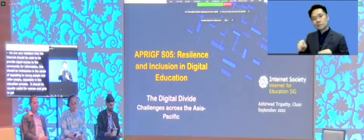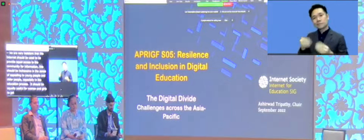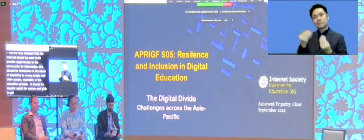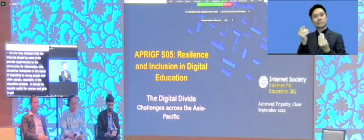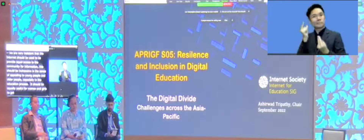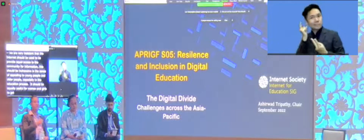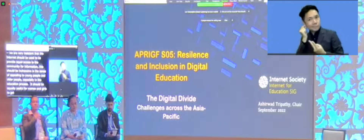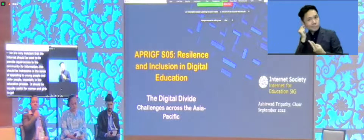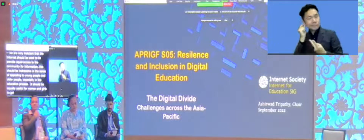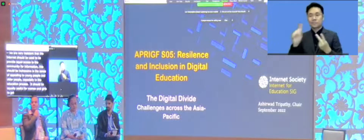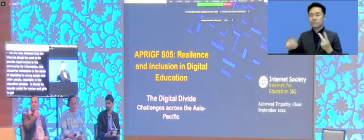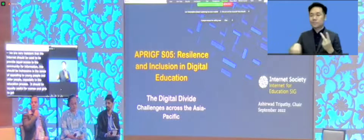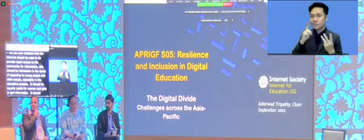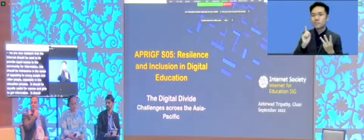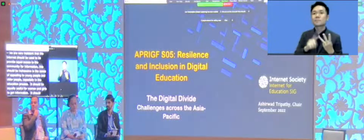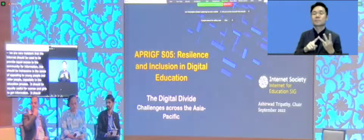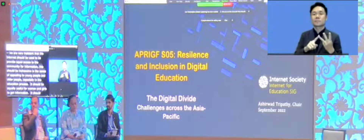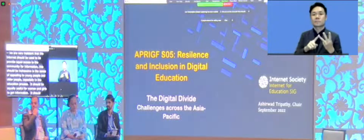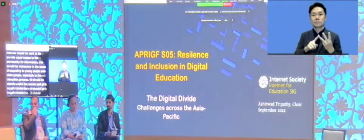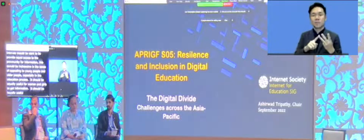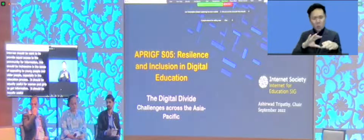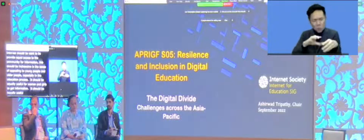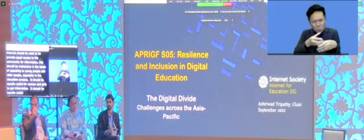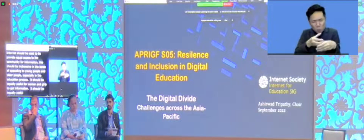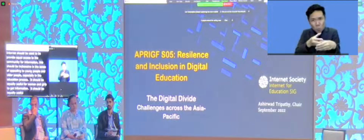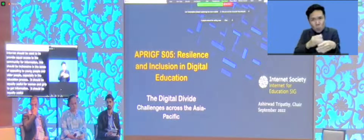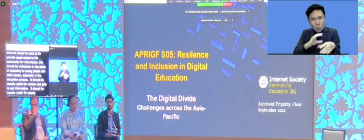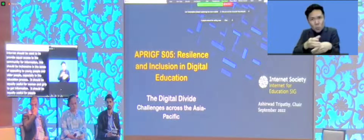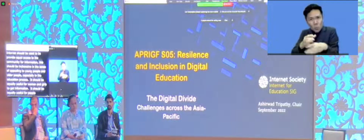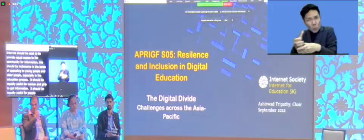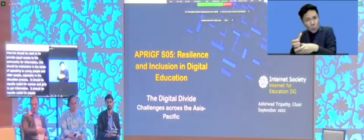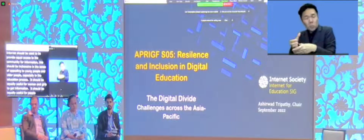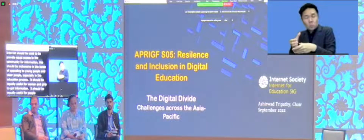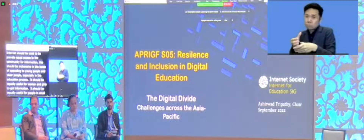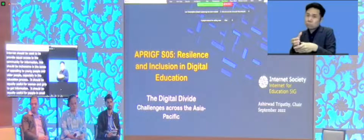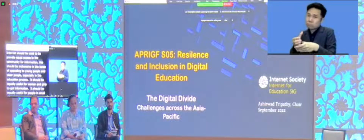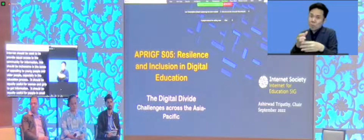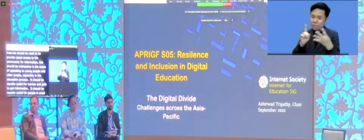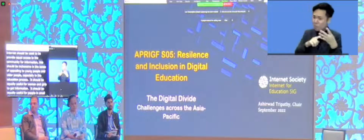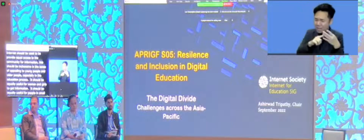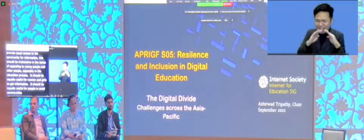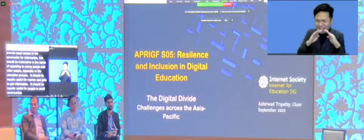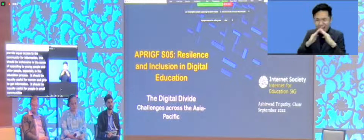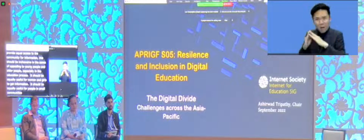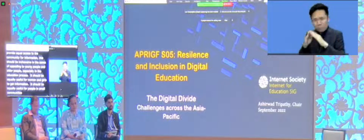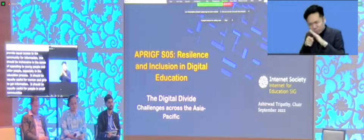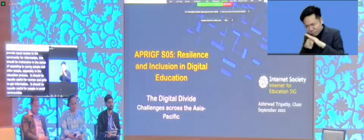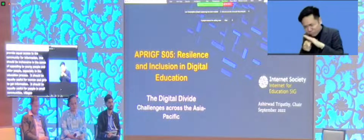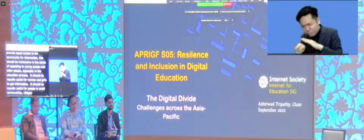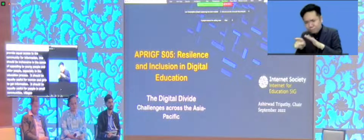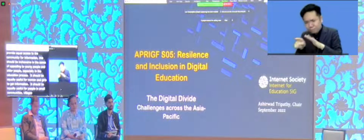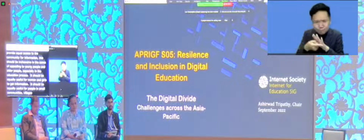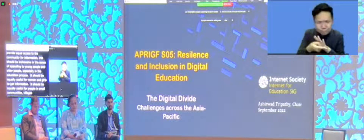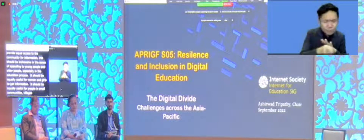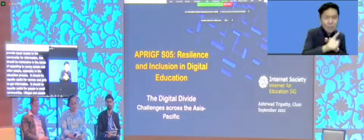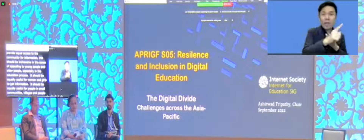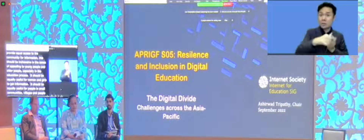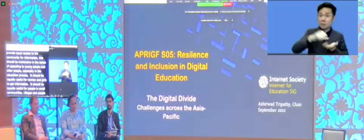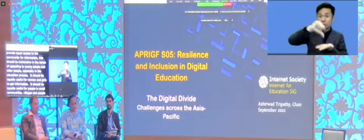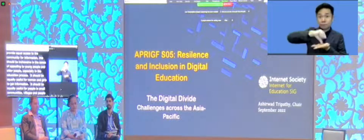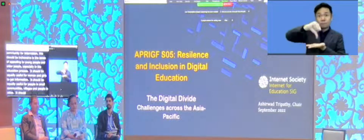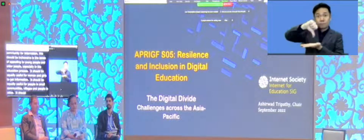be equally useful for people in small community villages and people in cities. It should be